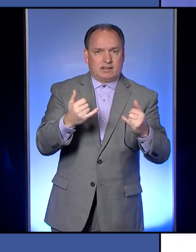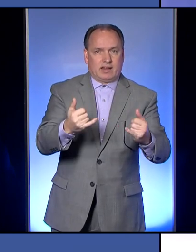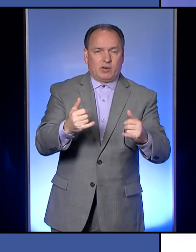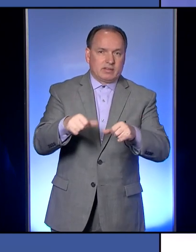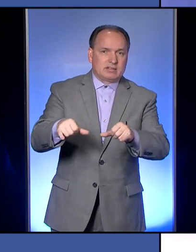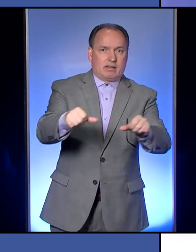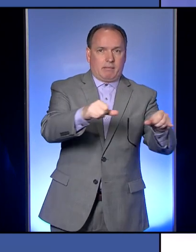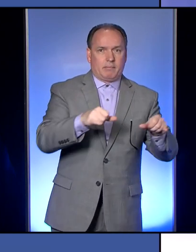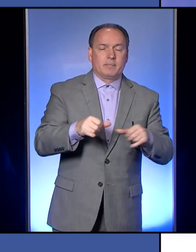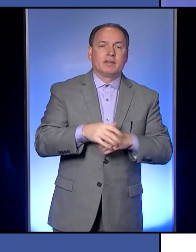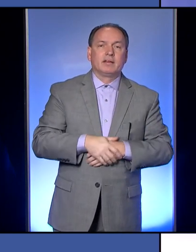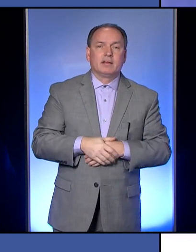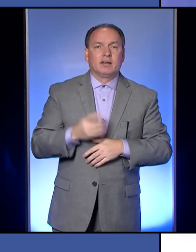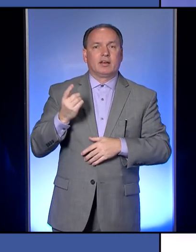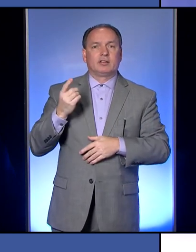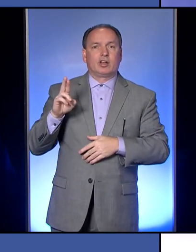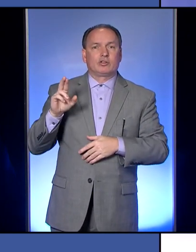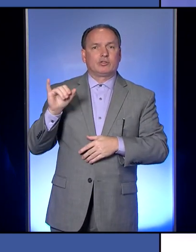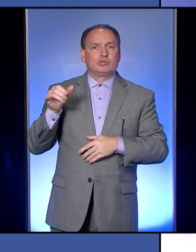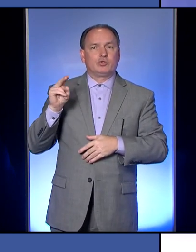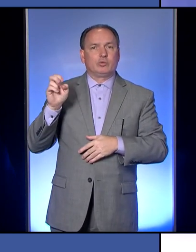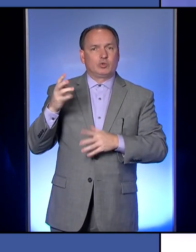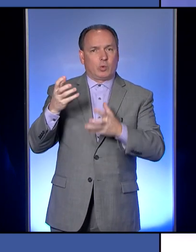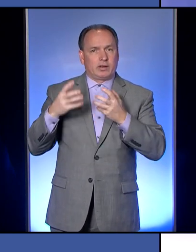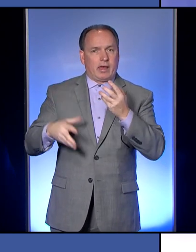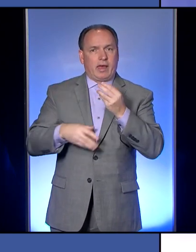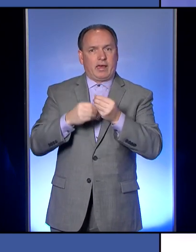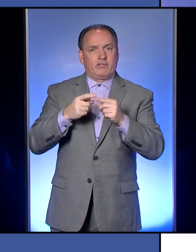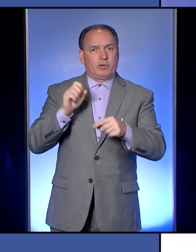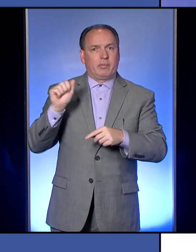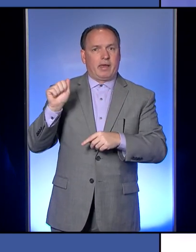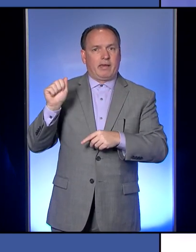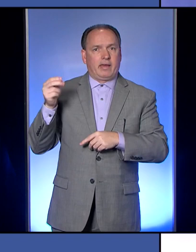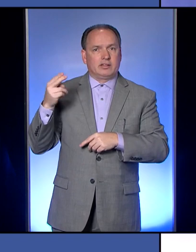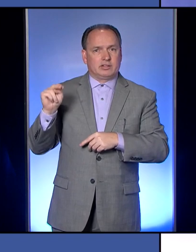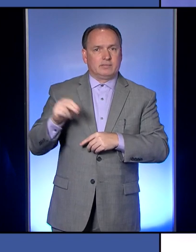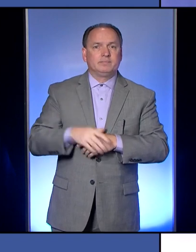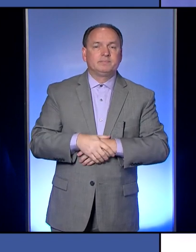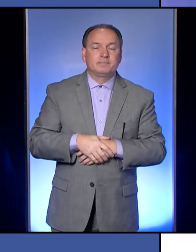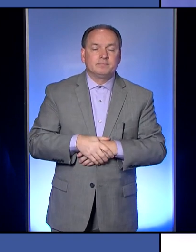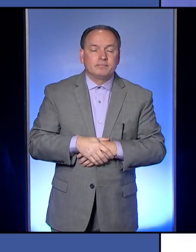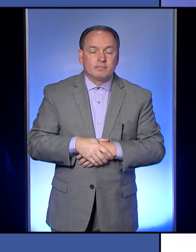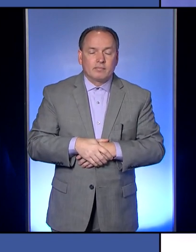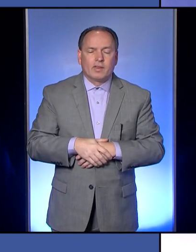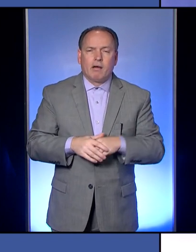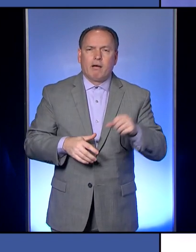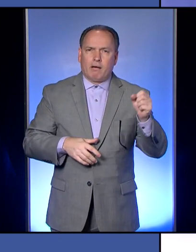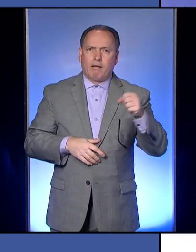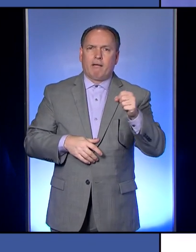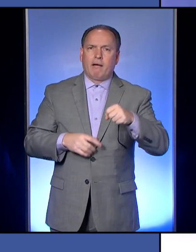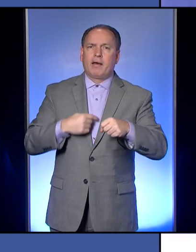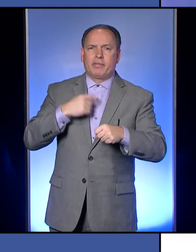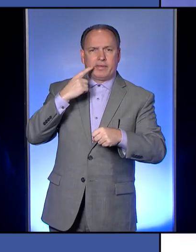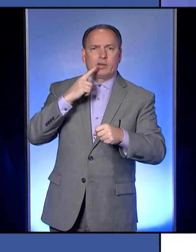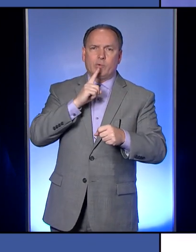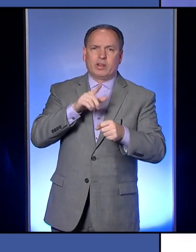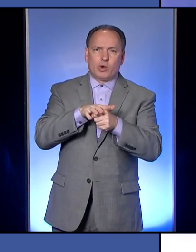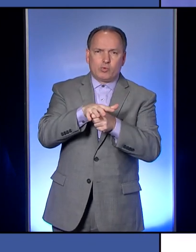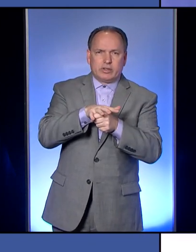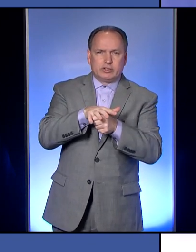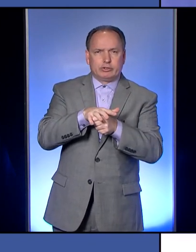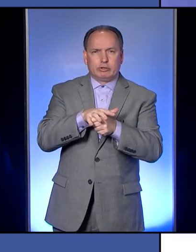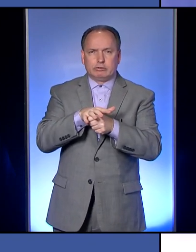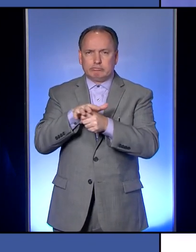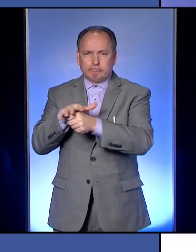Dr. Jones, do you want to add anything to that from AHN? Yeah, I think it really is a regional phenomenon. And if you look at